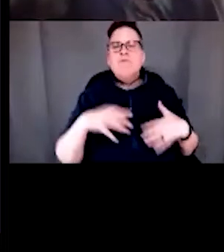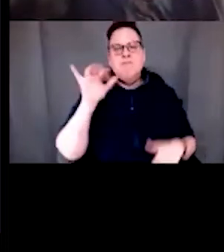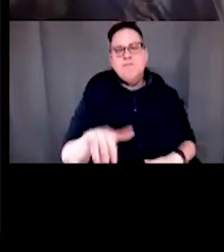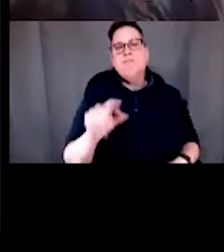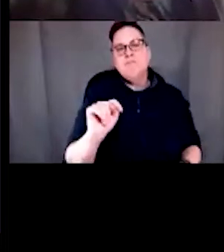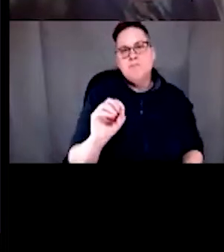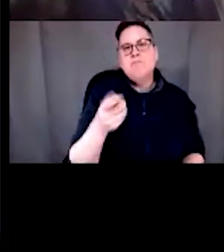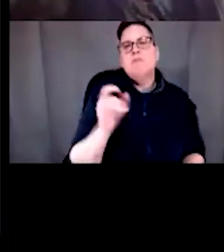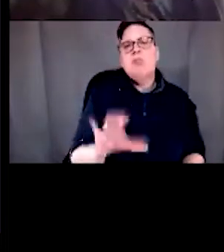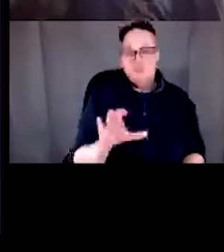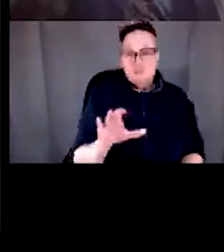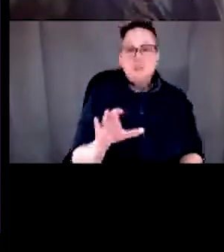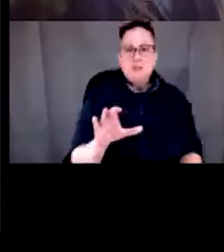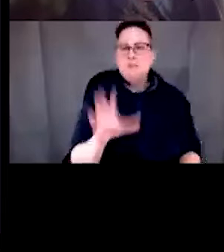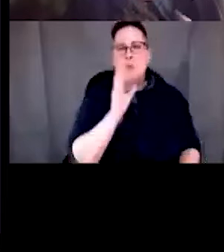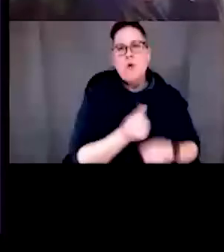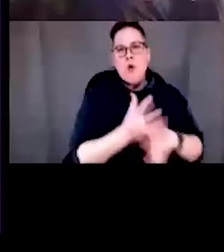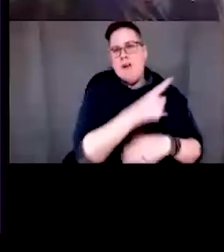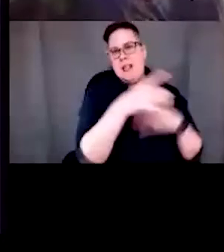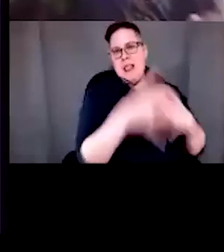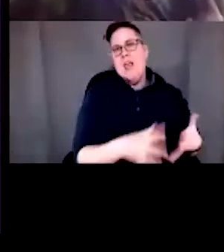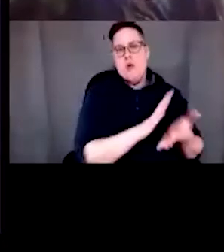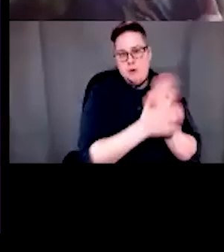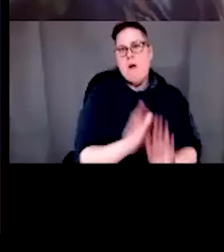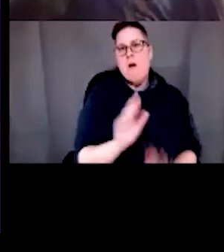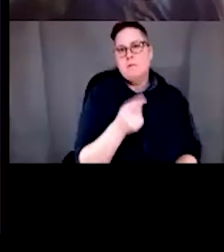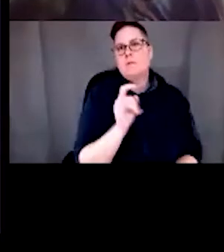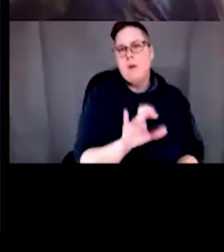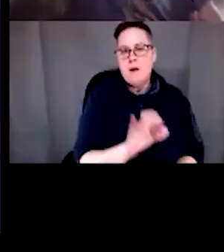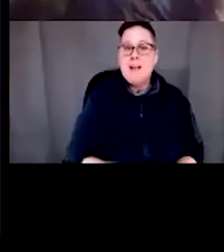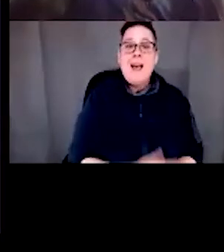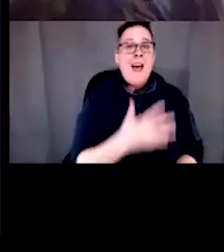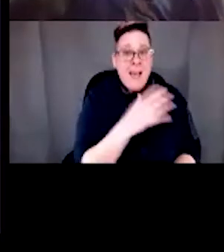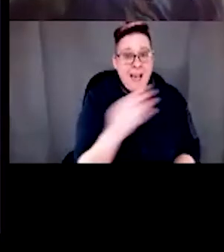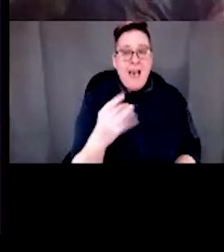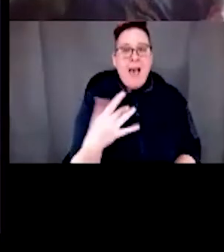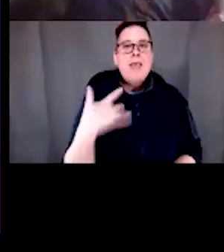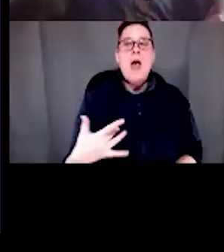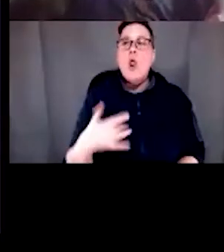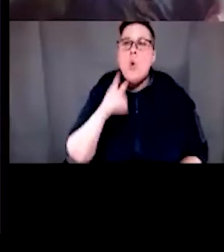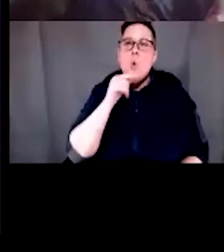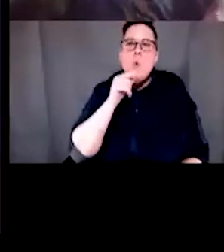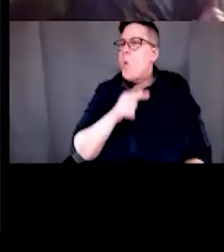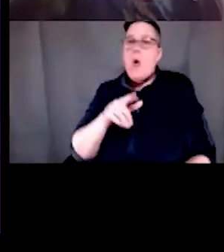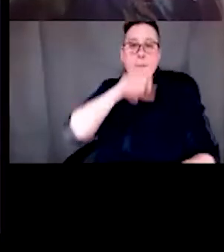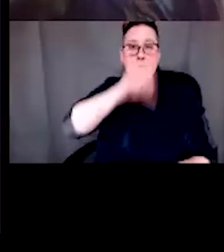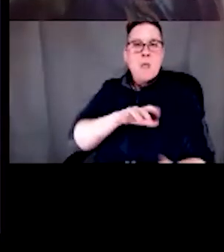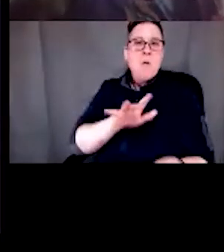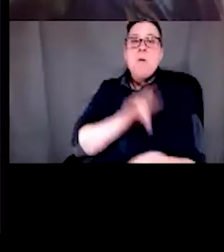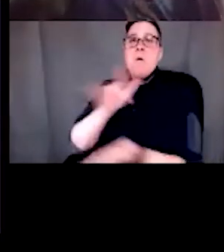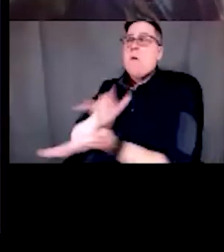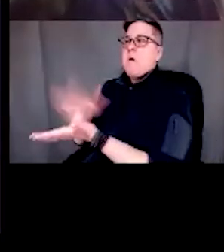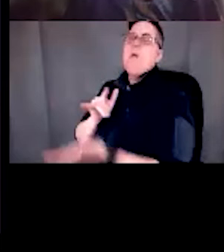toxic formula for leadership. And it's also the time where predators find